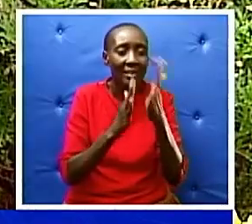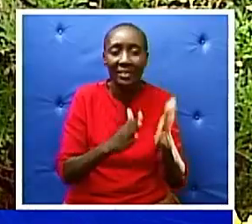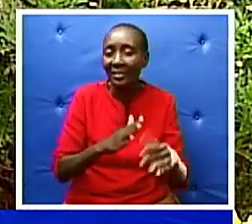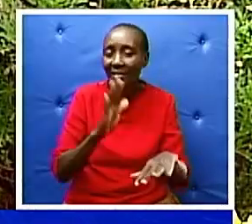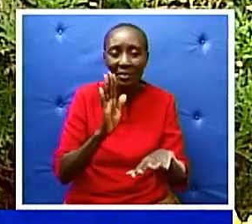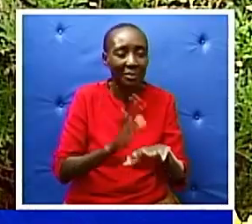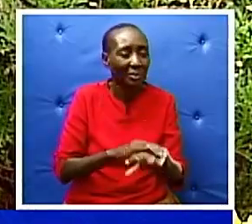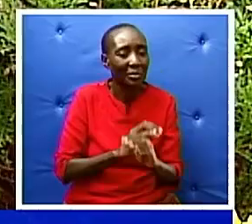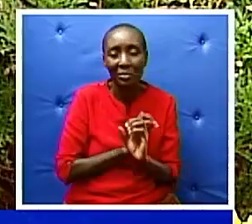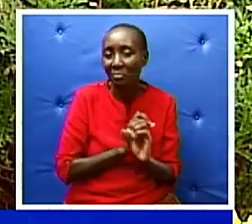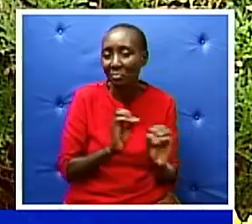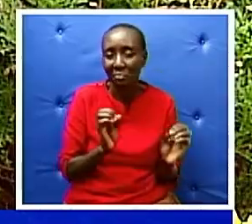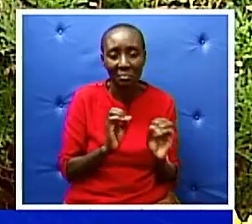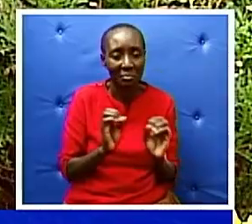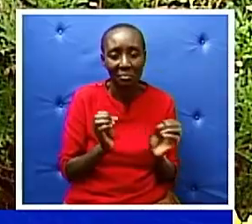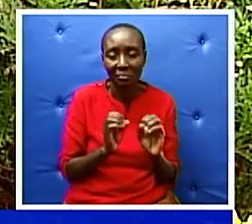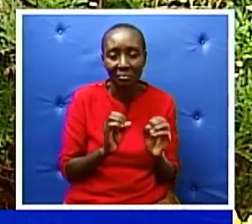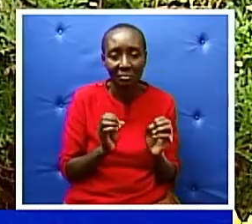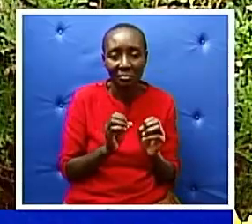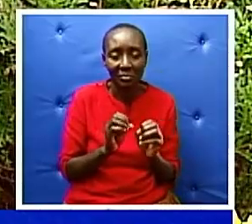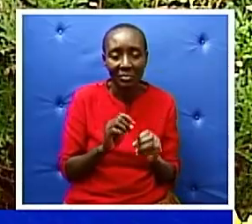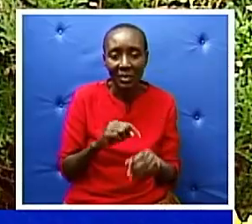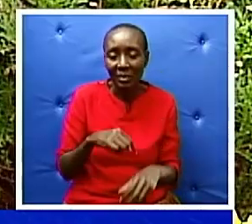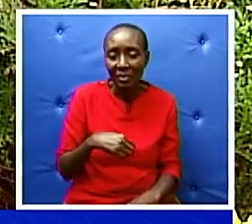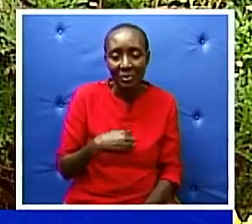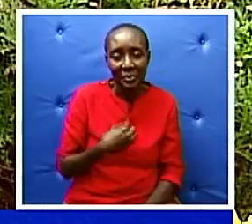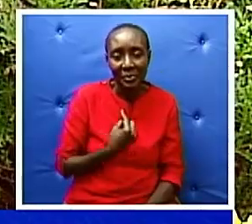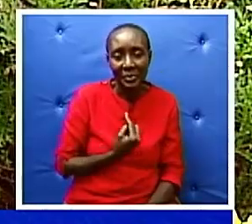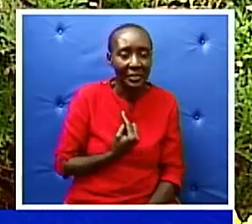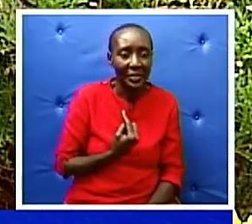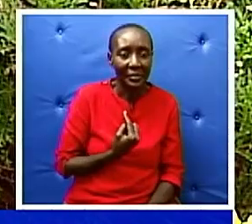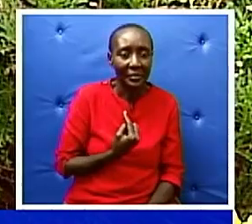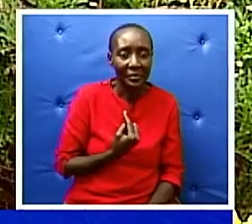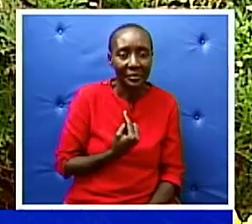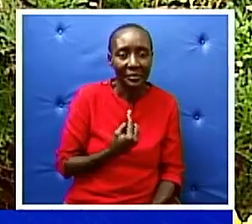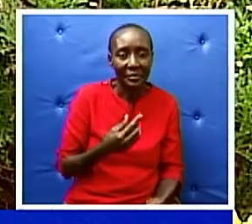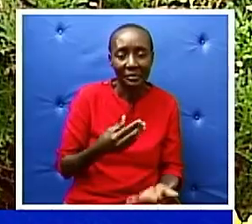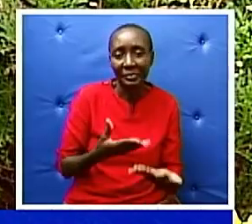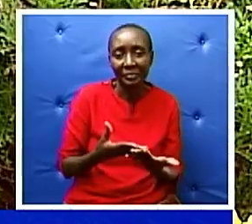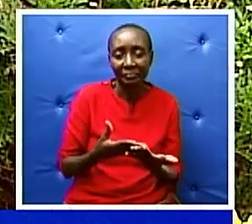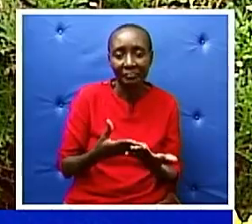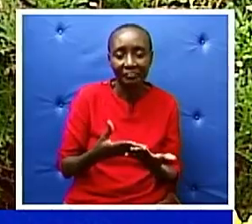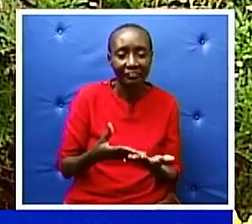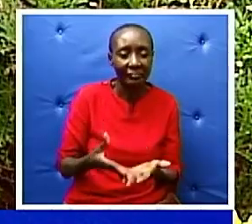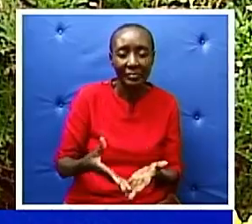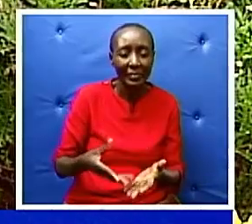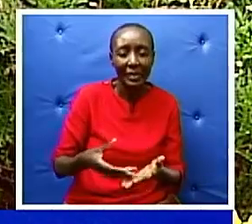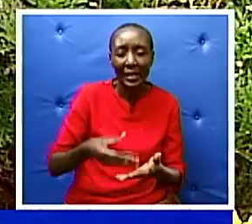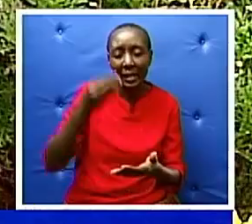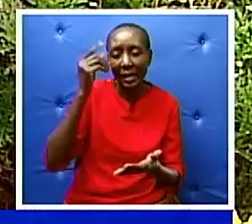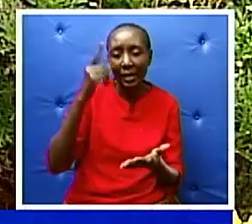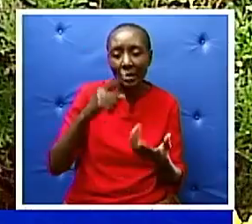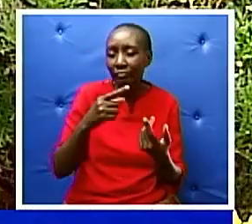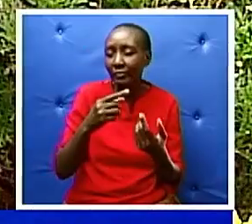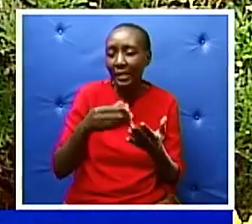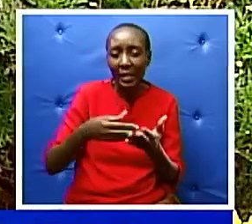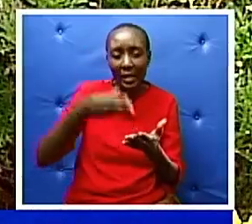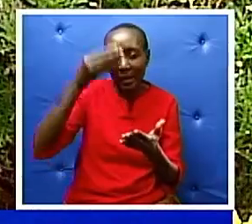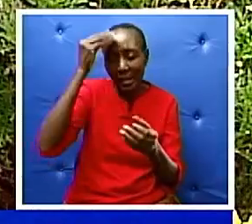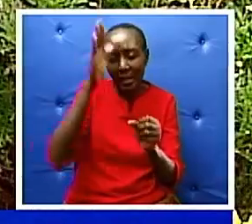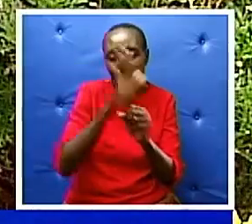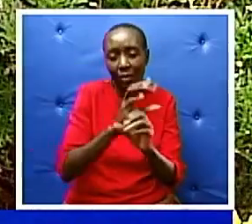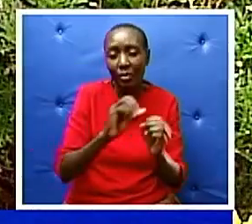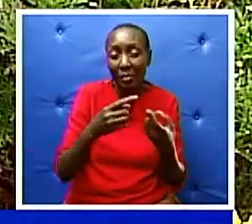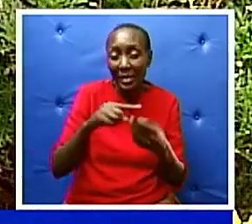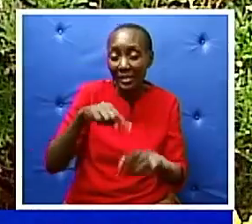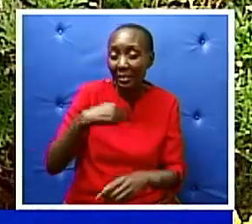se. So I don't take much from it. I think it's just that his time had come, according